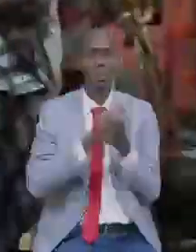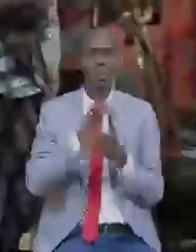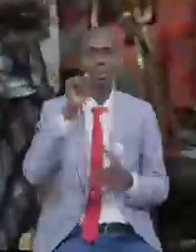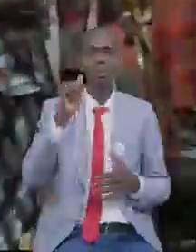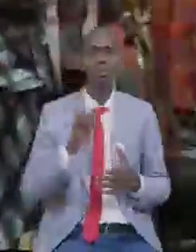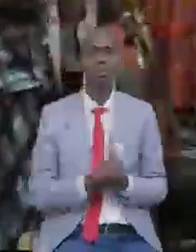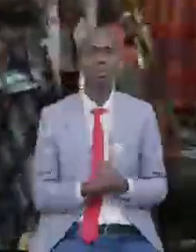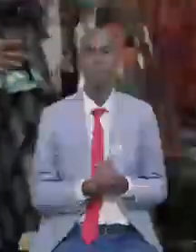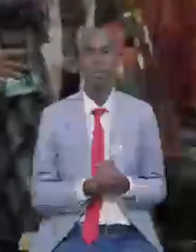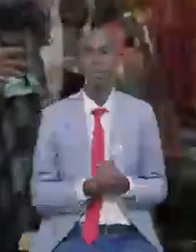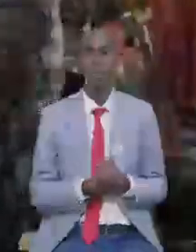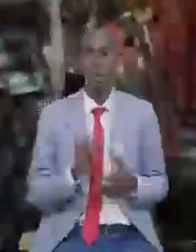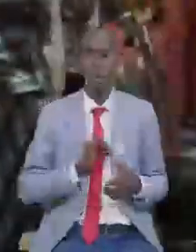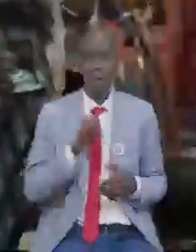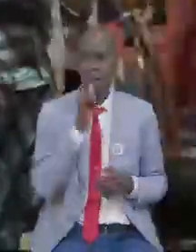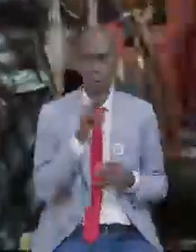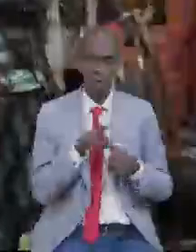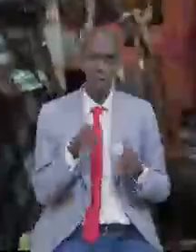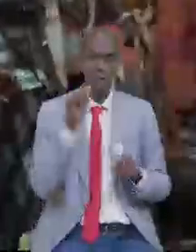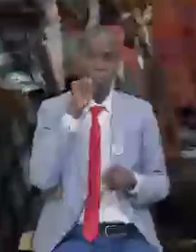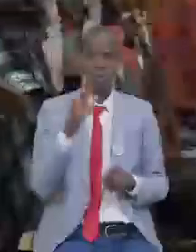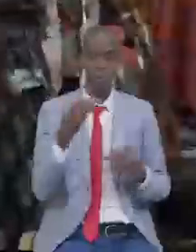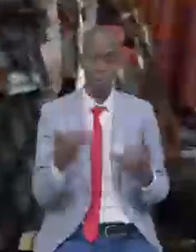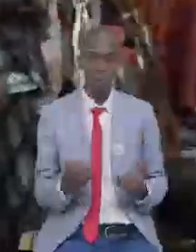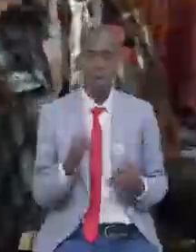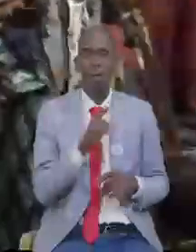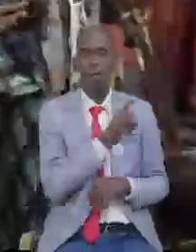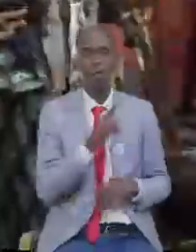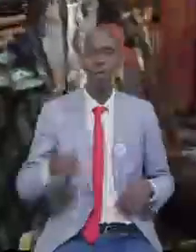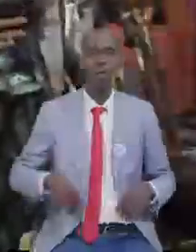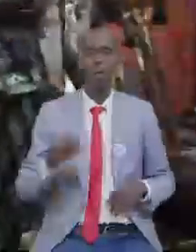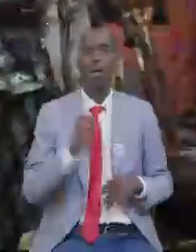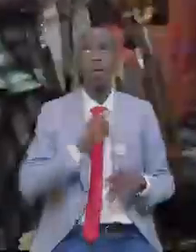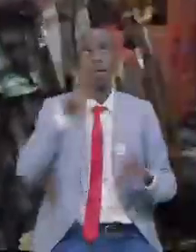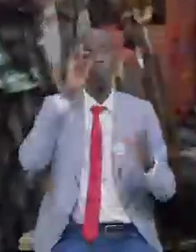I'm a different woman now. Lord, I believe.